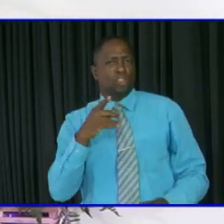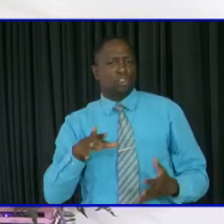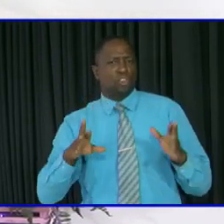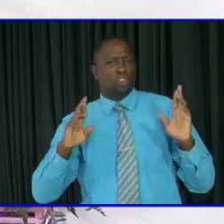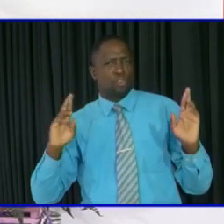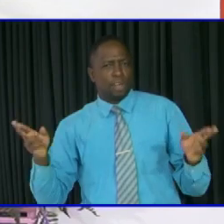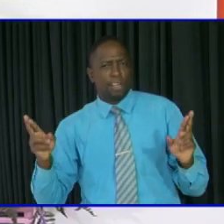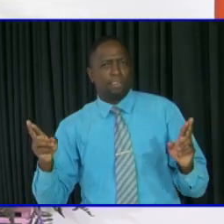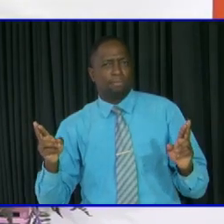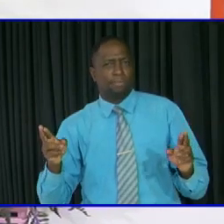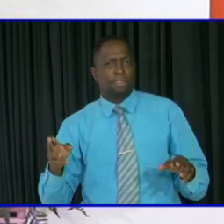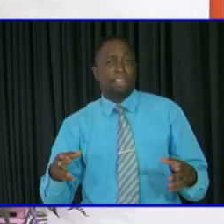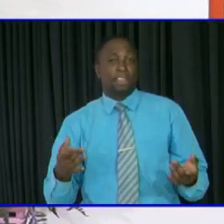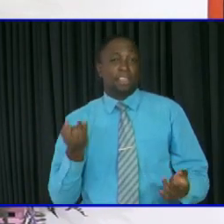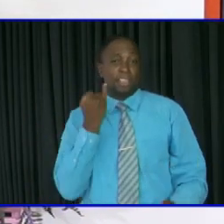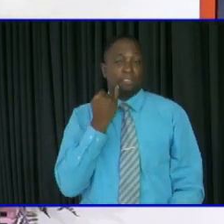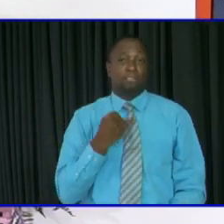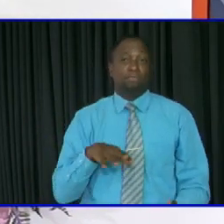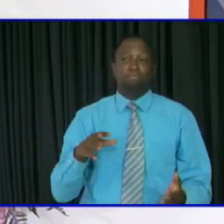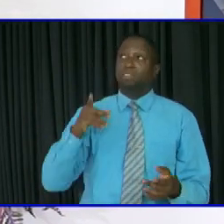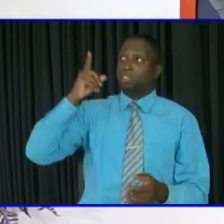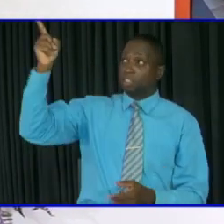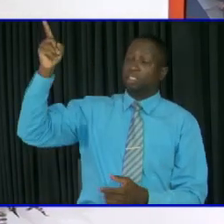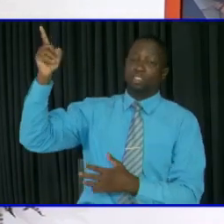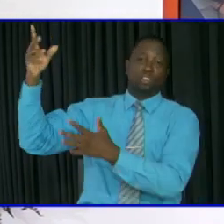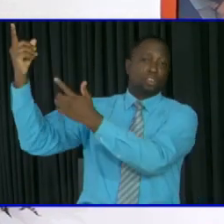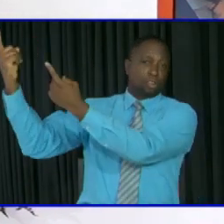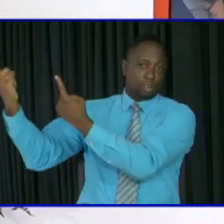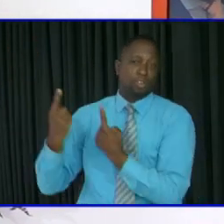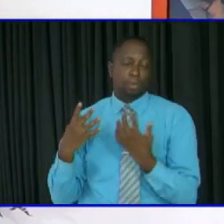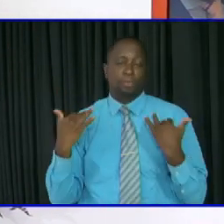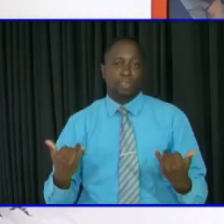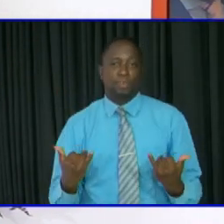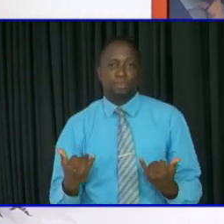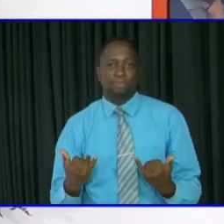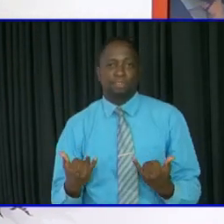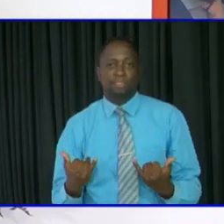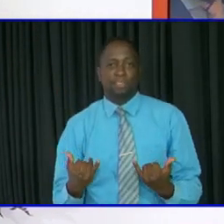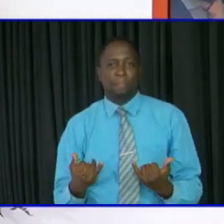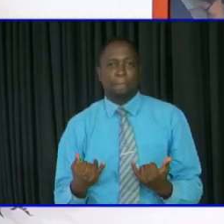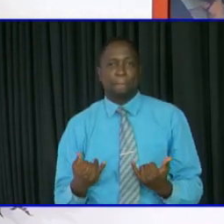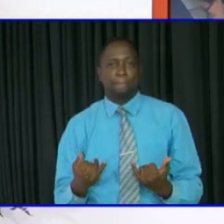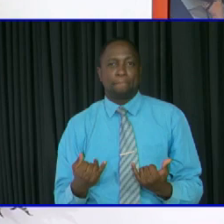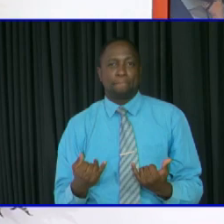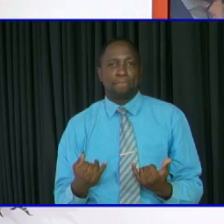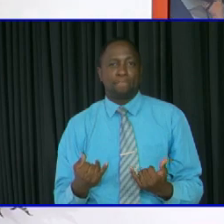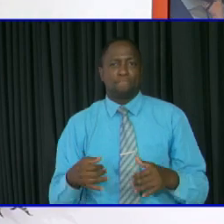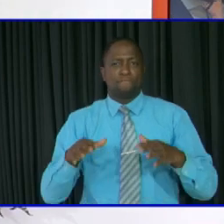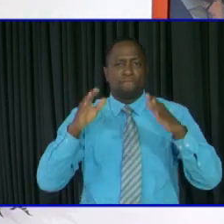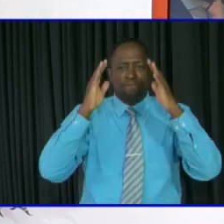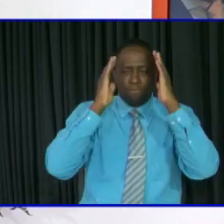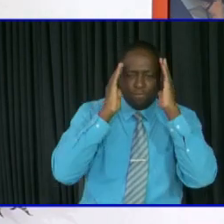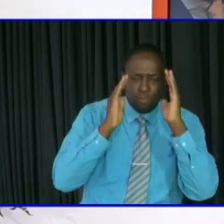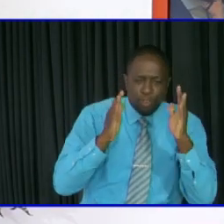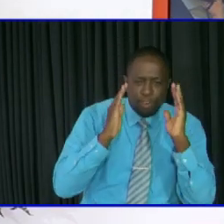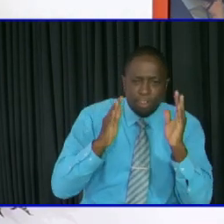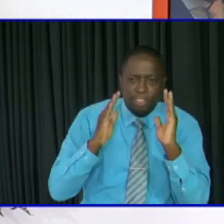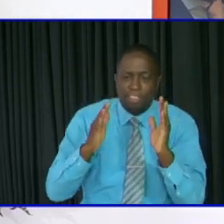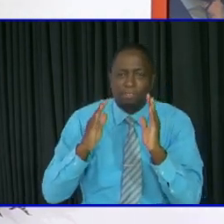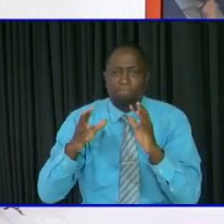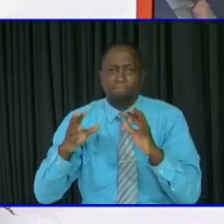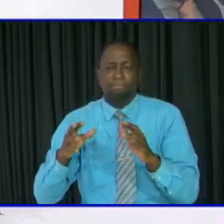if you would be ready. Consider your position. Assess yourself. Examine your